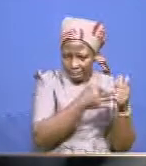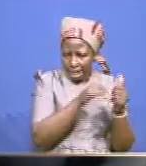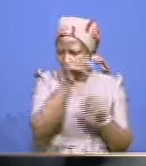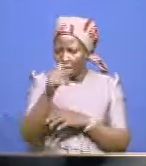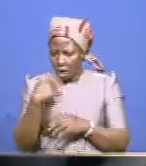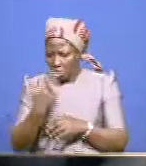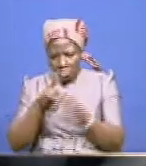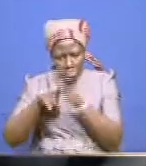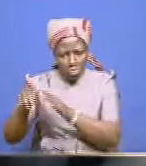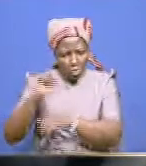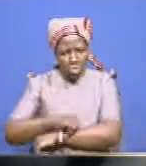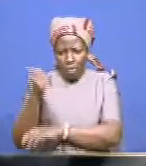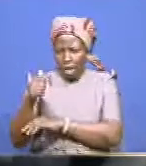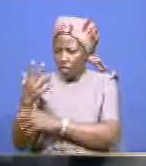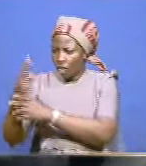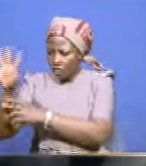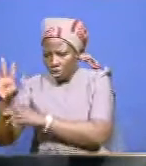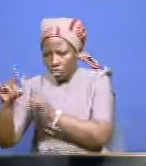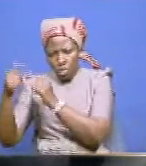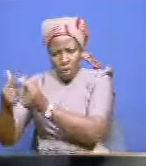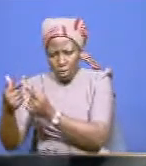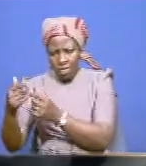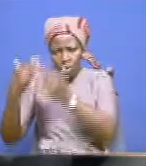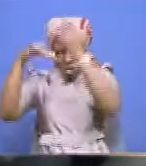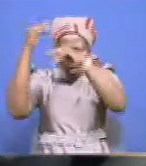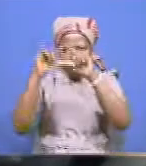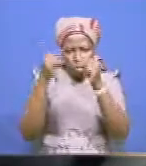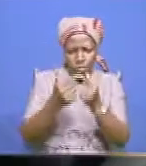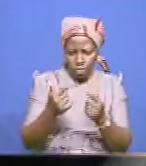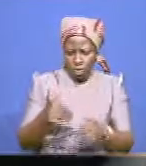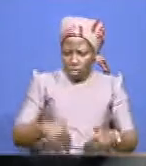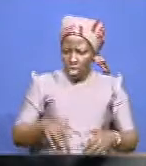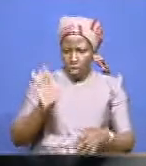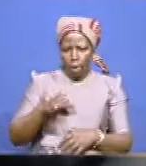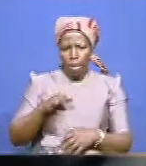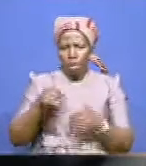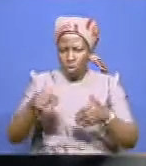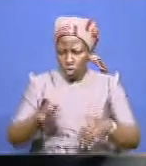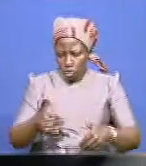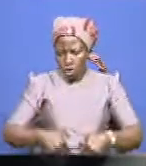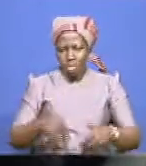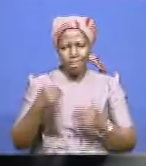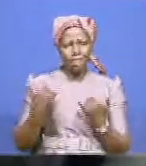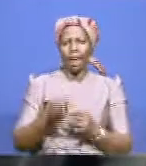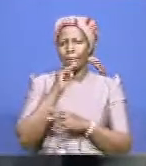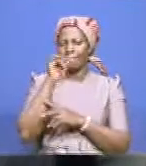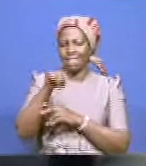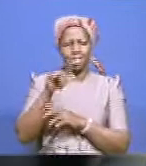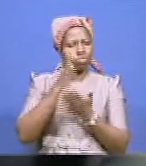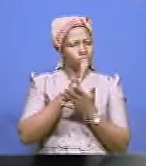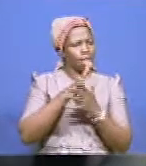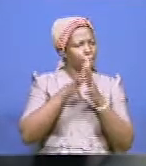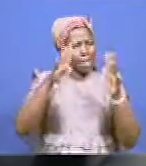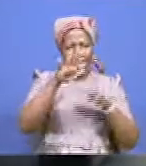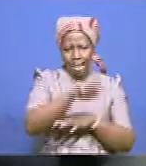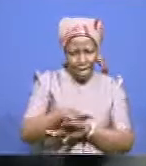youth from 4. There is youth in university. There are youth women. There are youth young men. And that is a very dynamic area that you have to